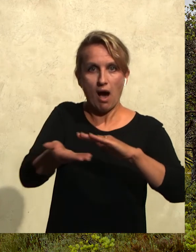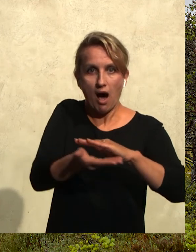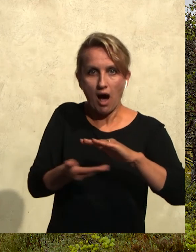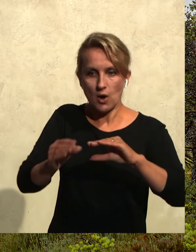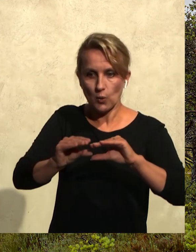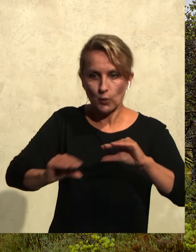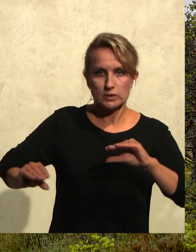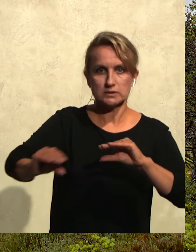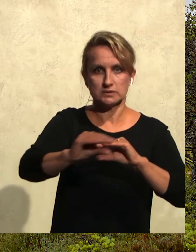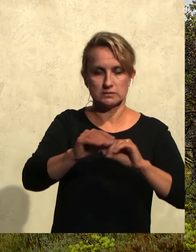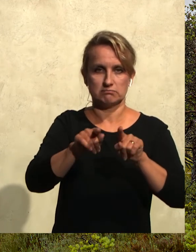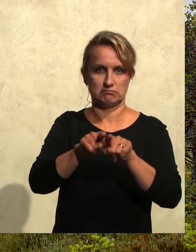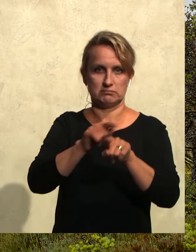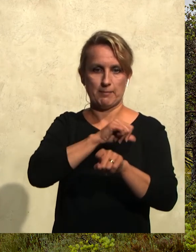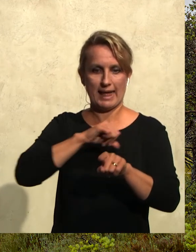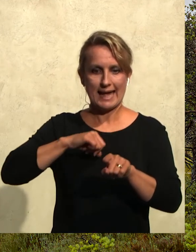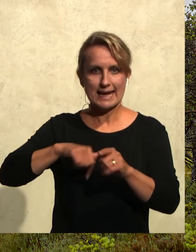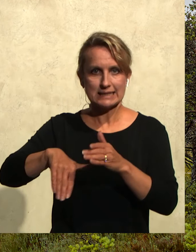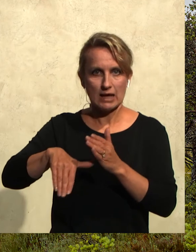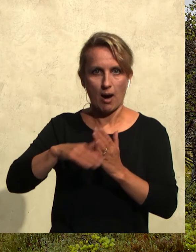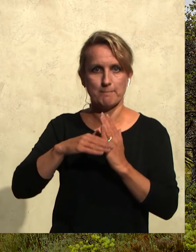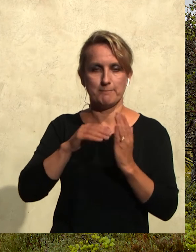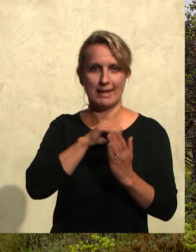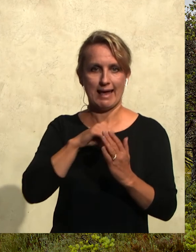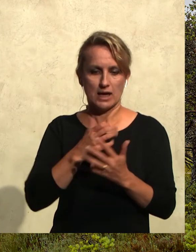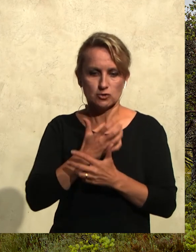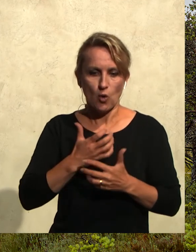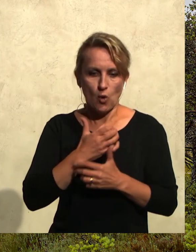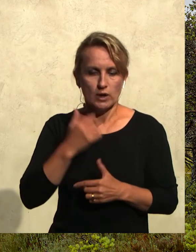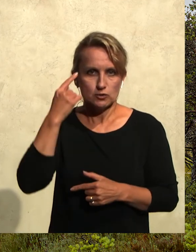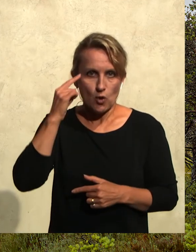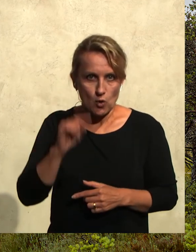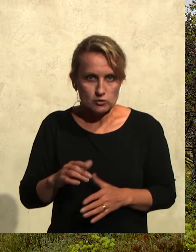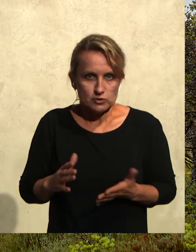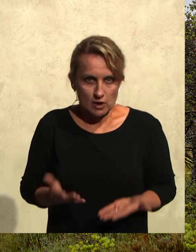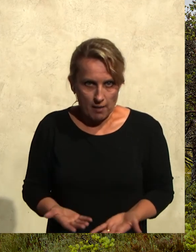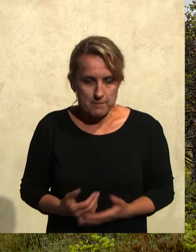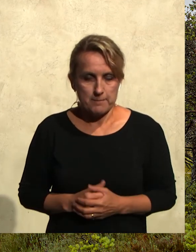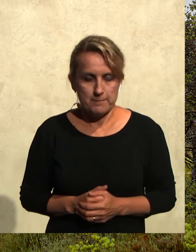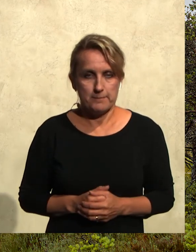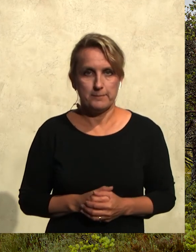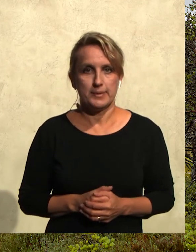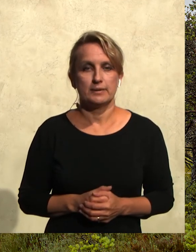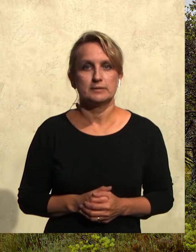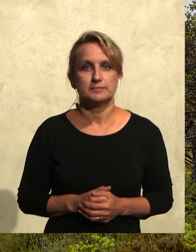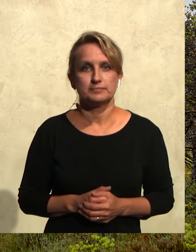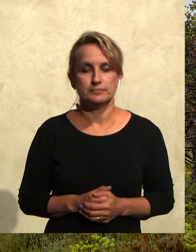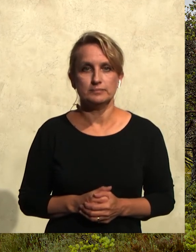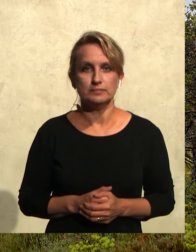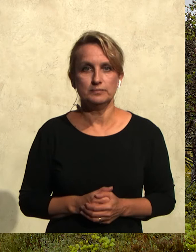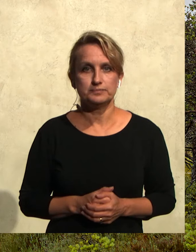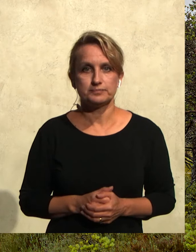there are tools that have been made available to enable people to help themselves where